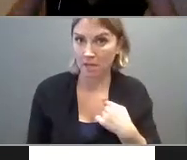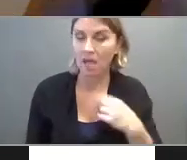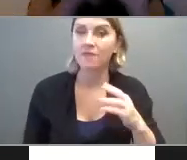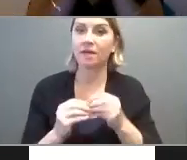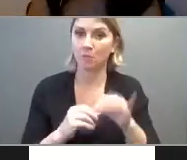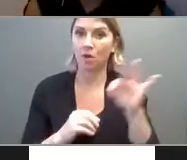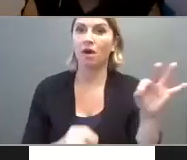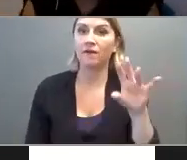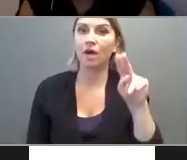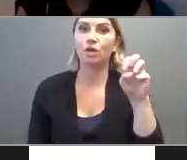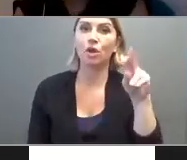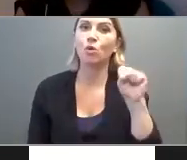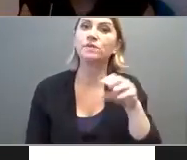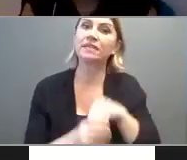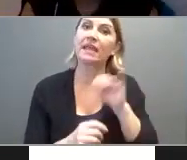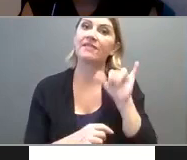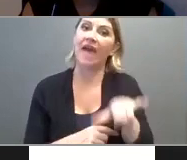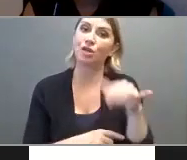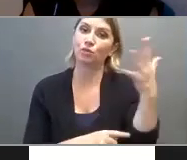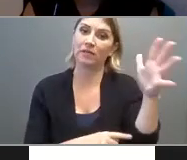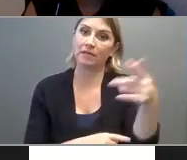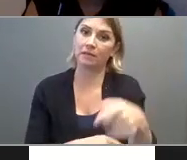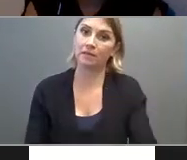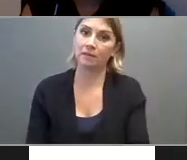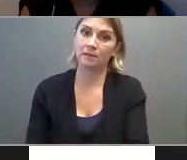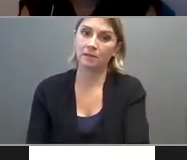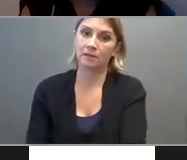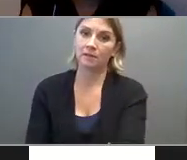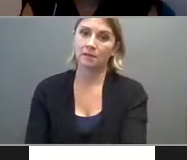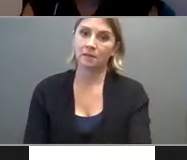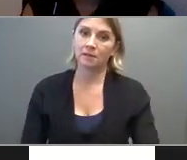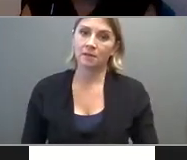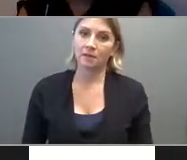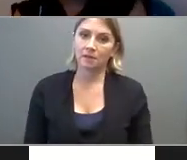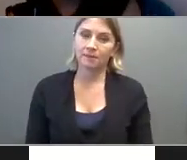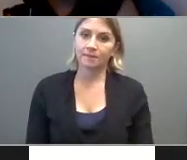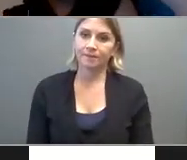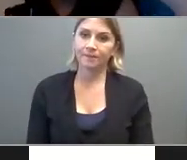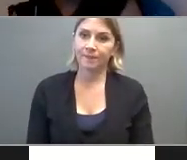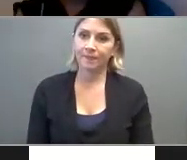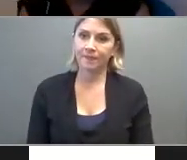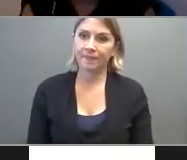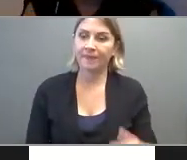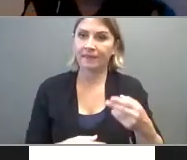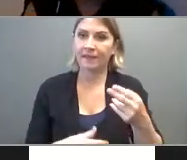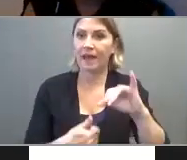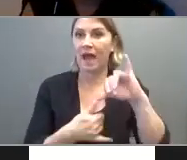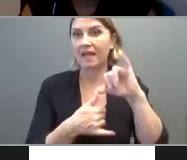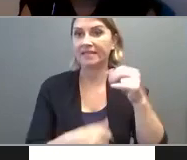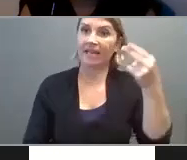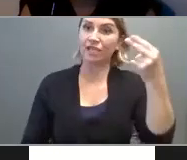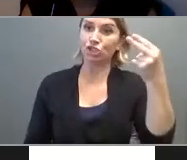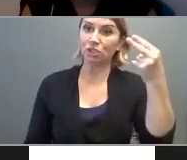nodes in this tree. where height is h or log n.